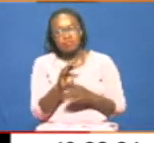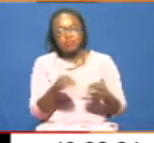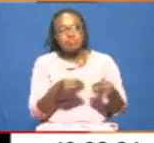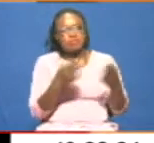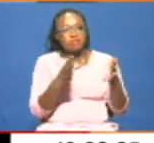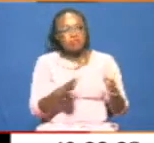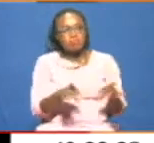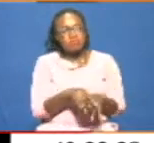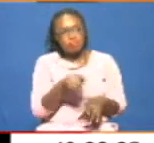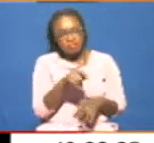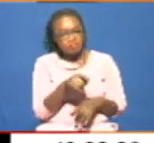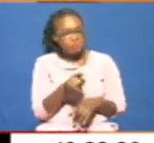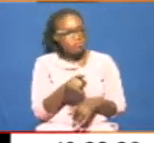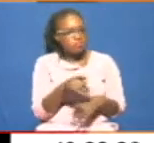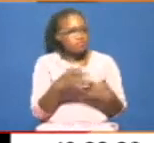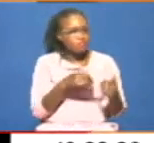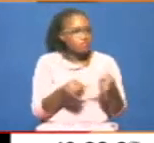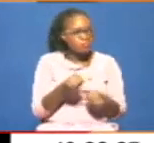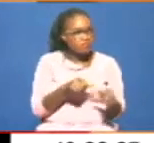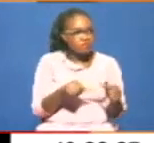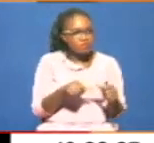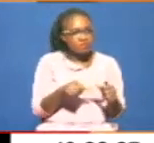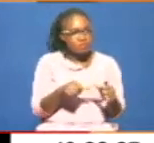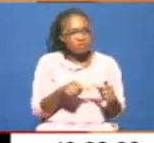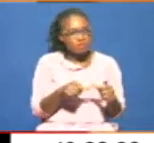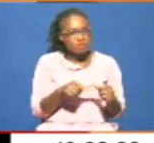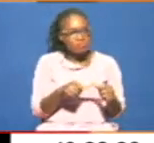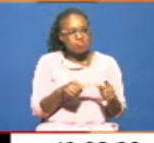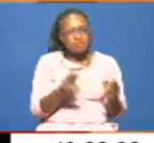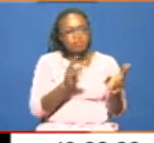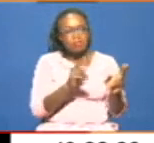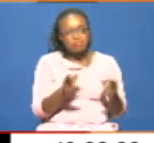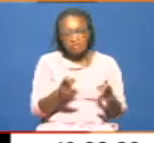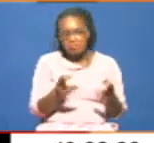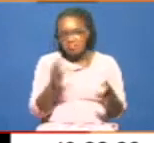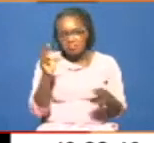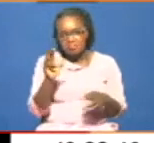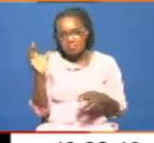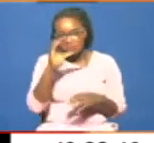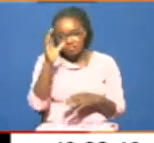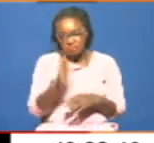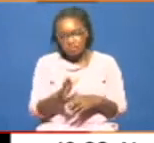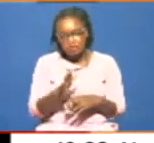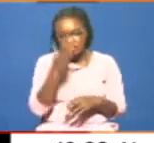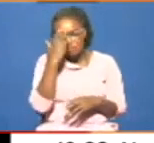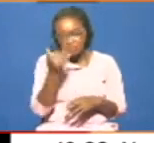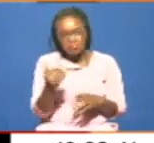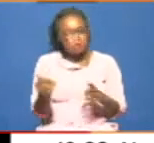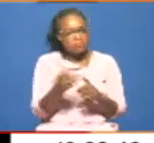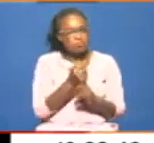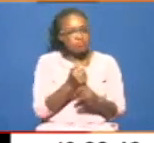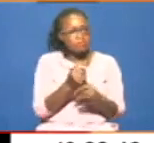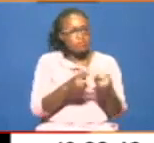yourself. Mm-hmm. How about now the common mwananchi, the yeah. user of these GCOs? Yeah. Because achieving this in